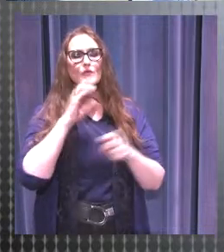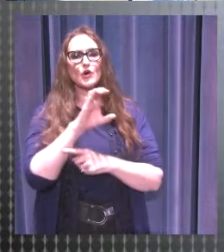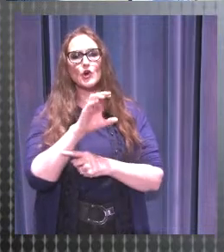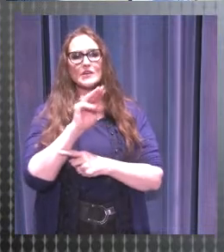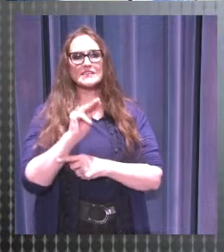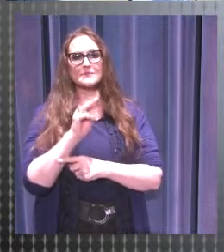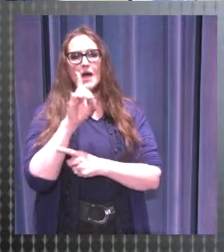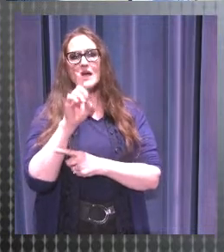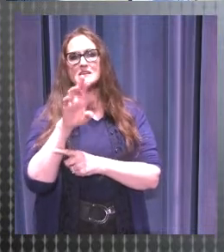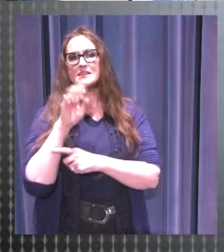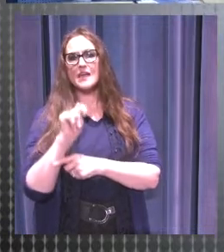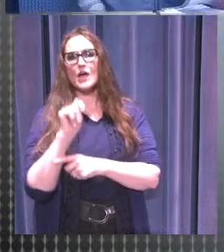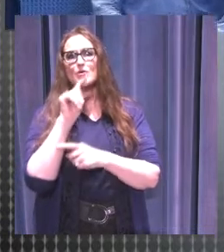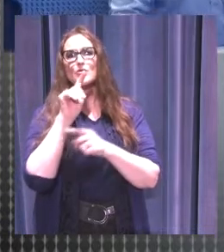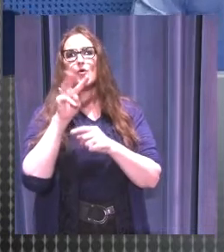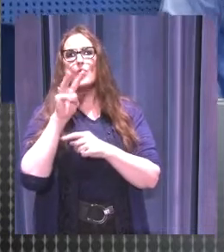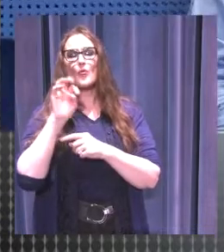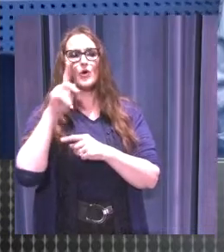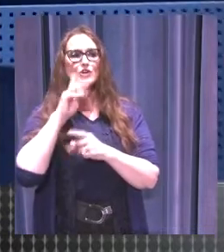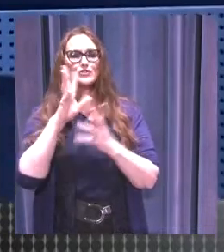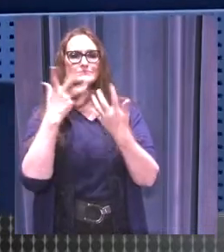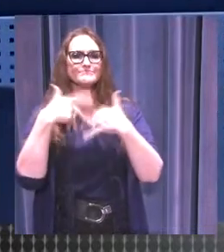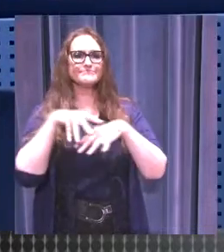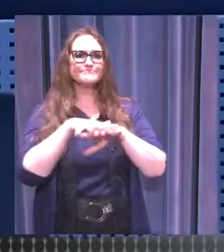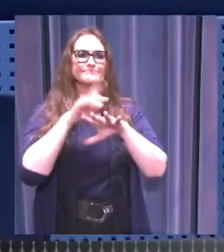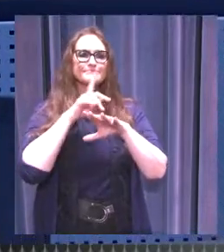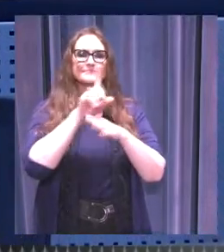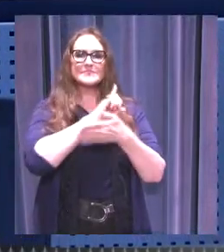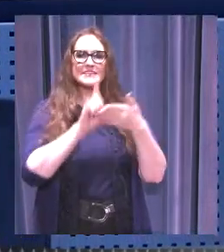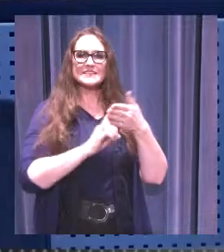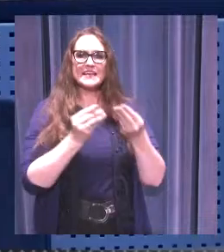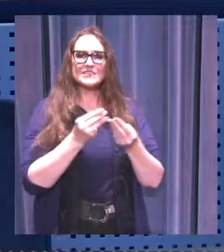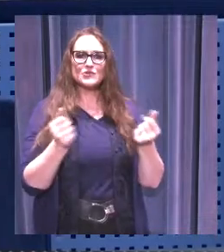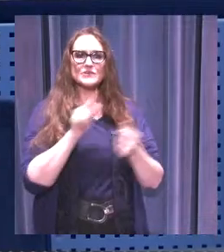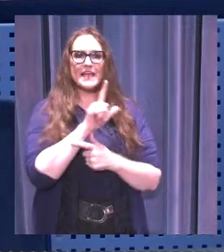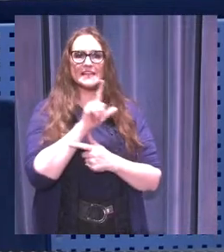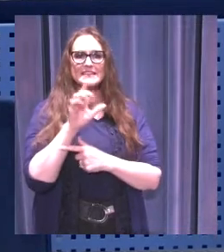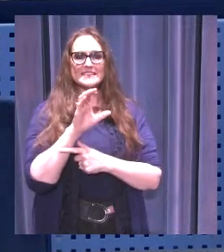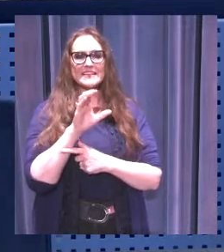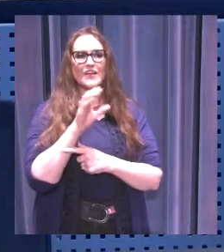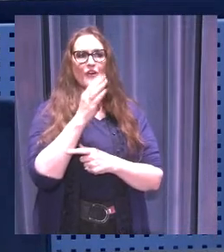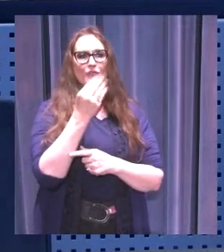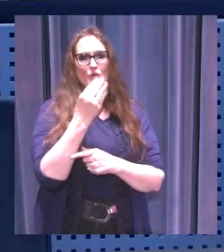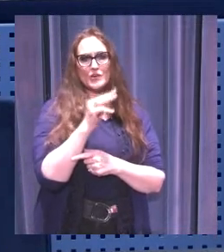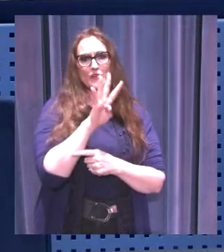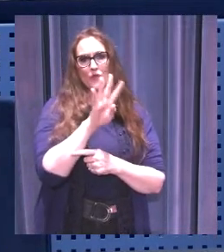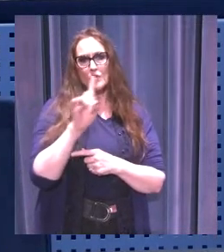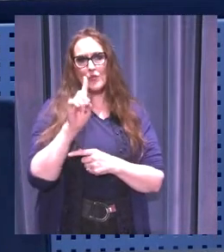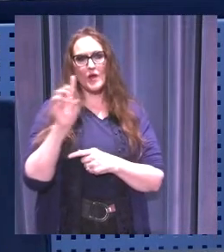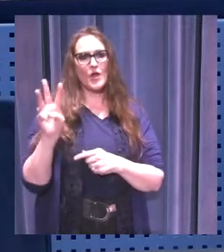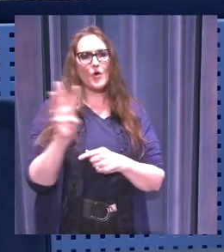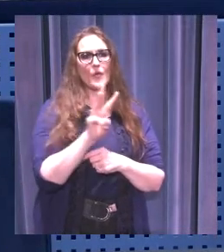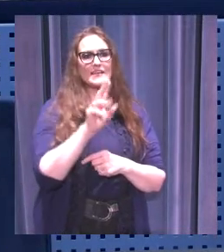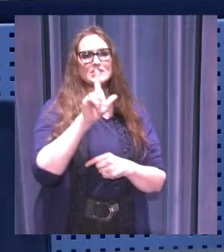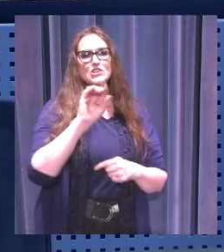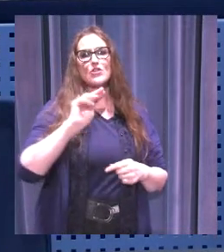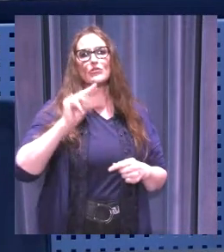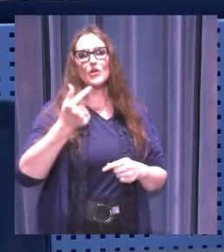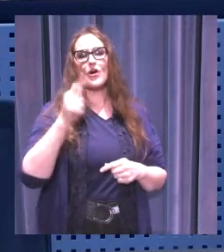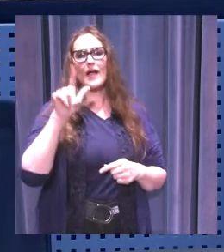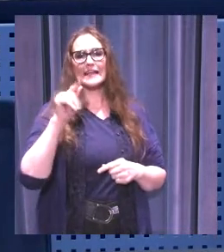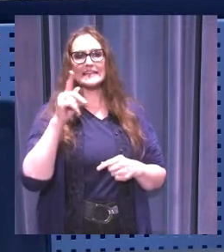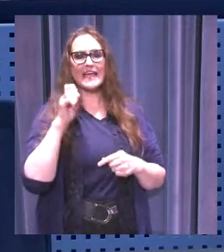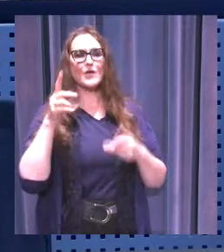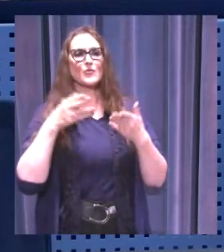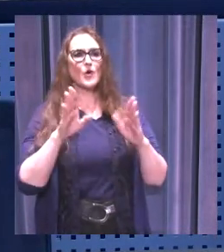Mott Ductwork Design to Integrate Design Solutions, LLC, 1441 West Long Lake Road, Suite 200,